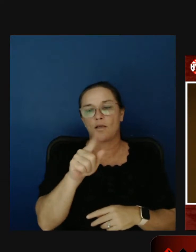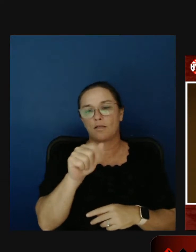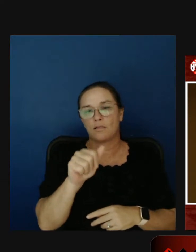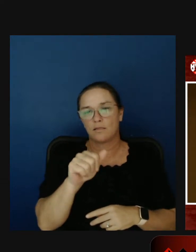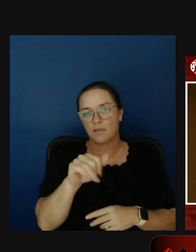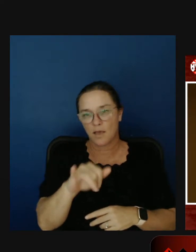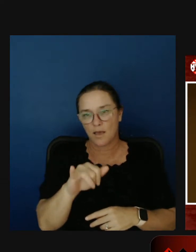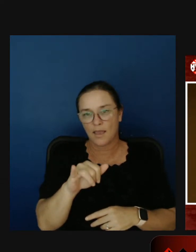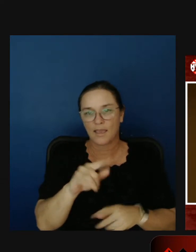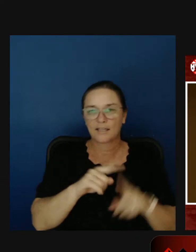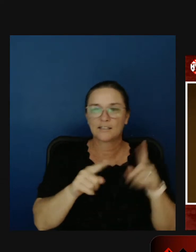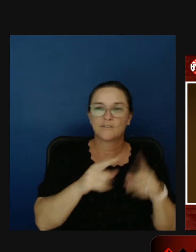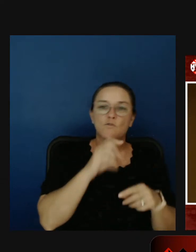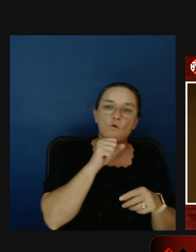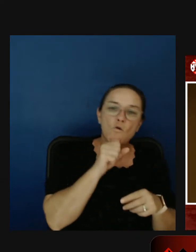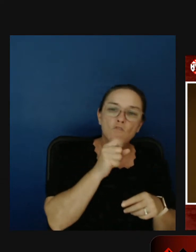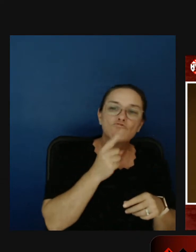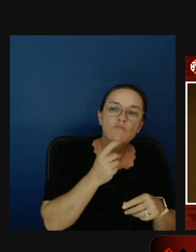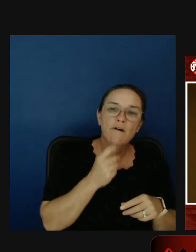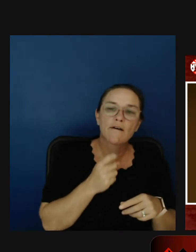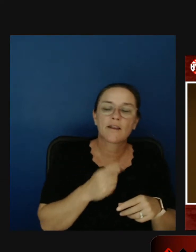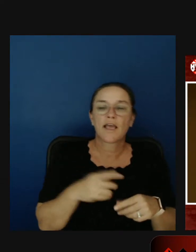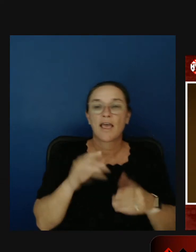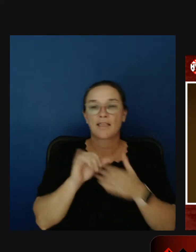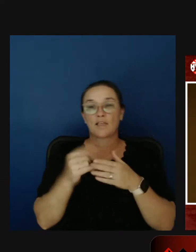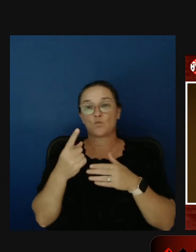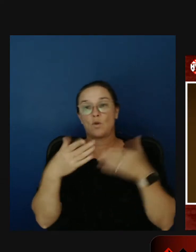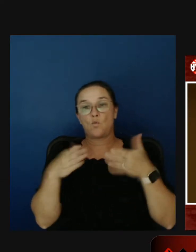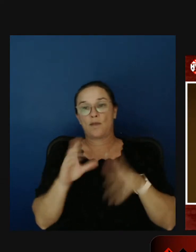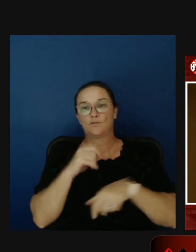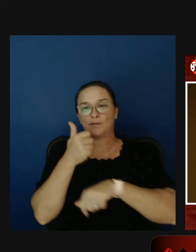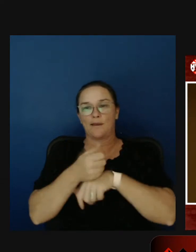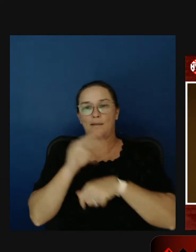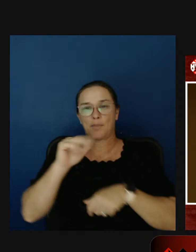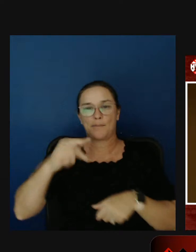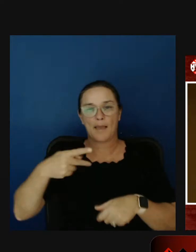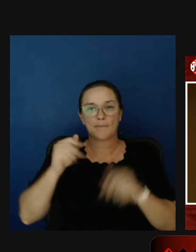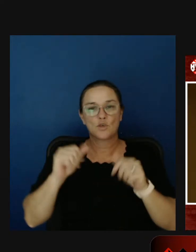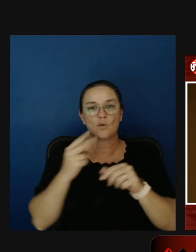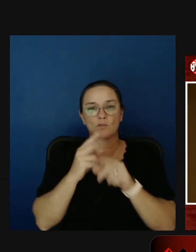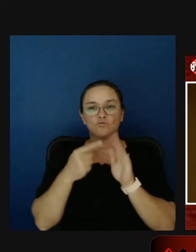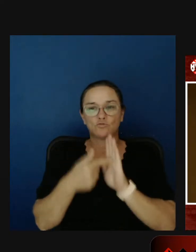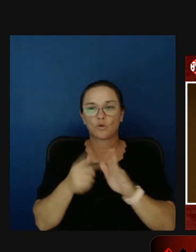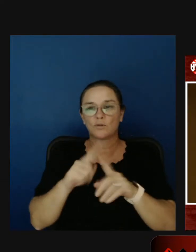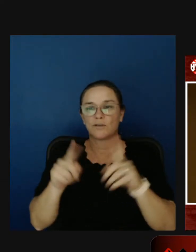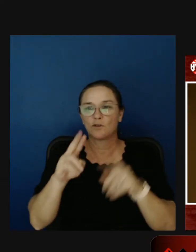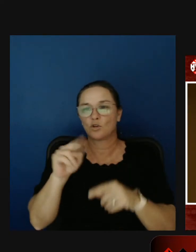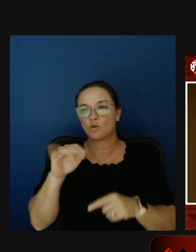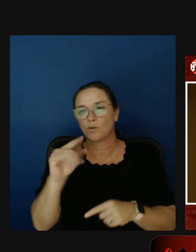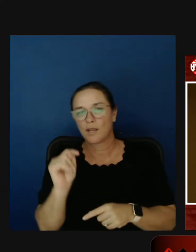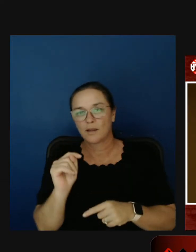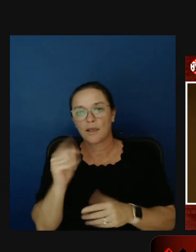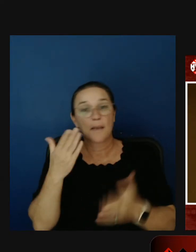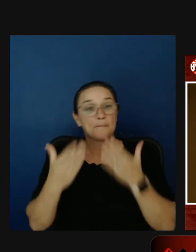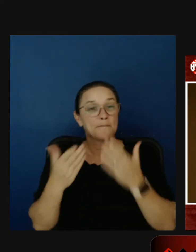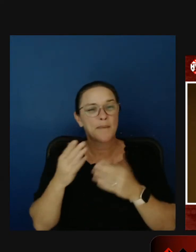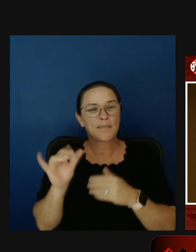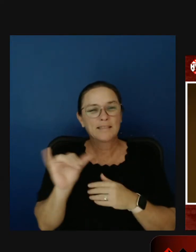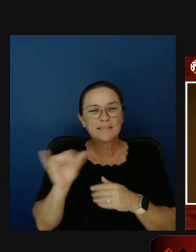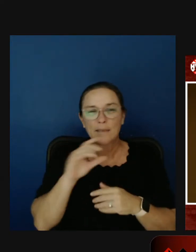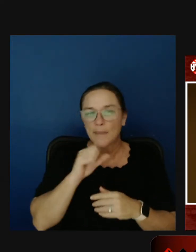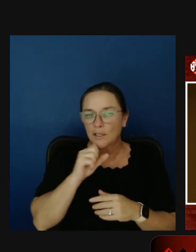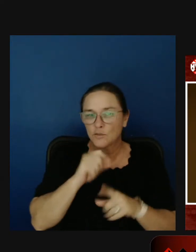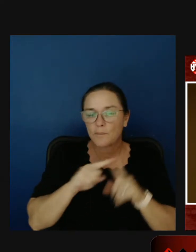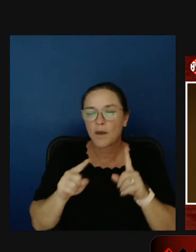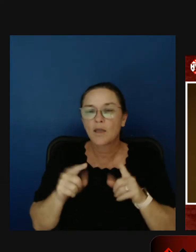orangish. And this is just one way to put together a map that you can show different units that might even be the same age, but you're